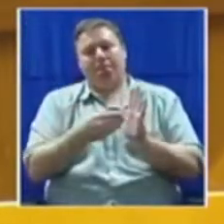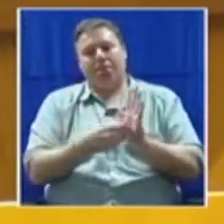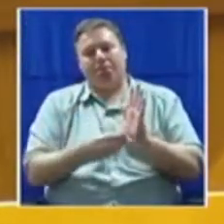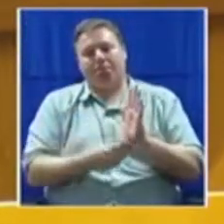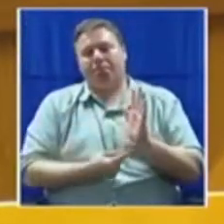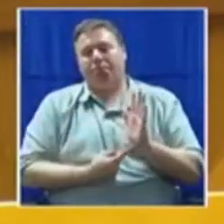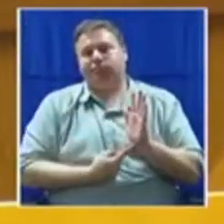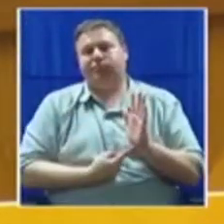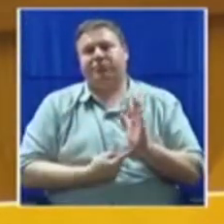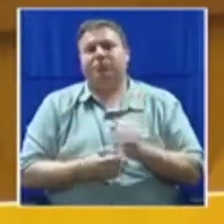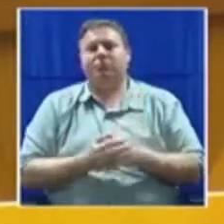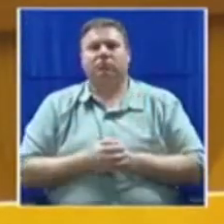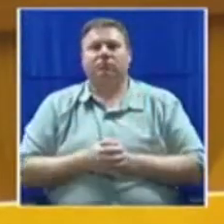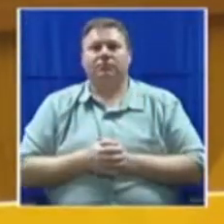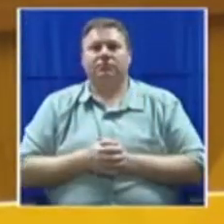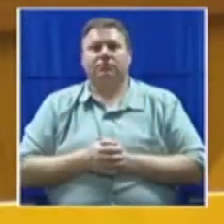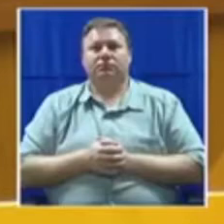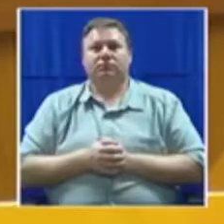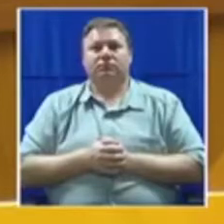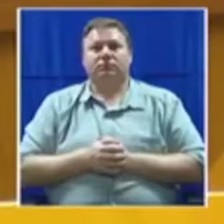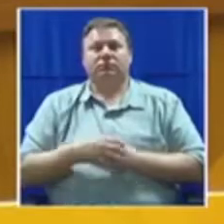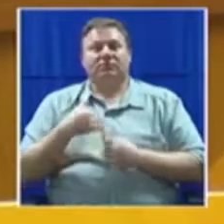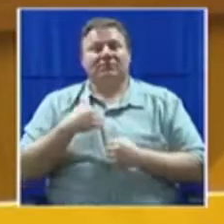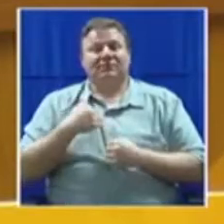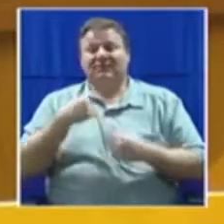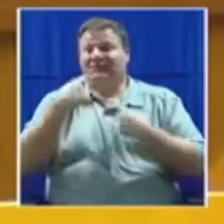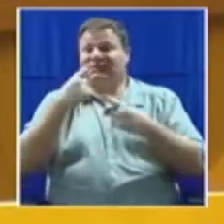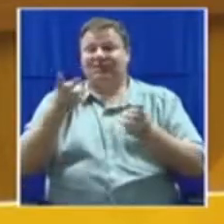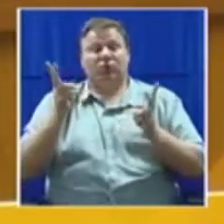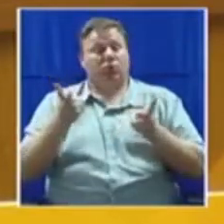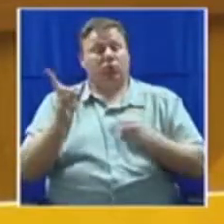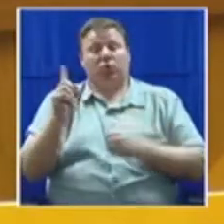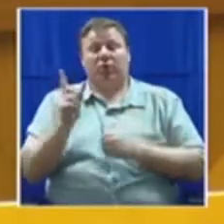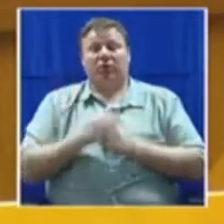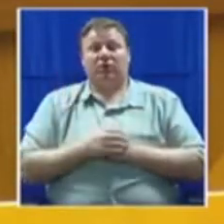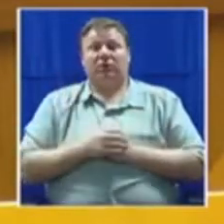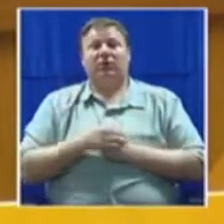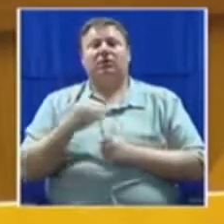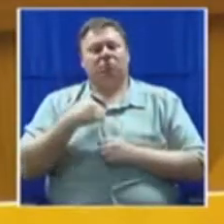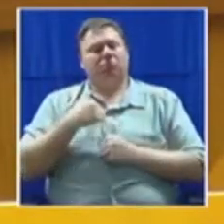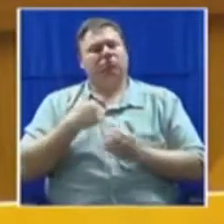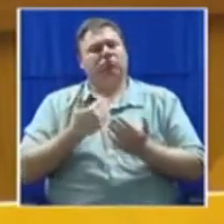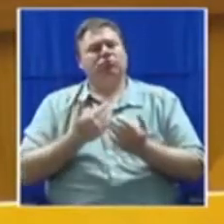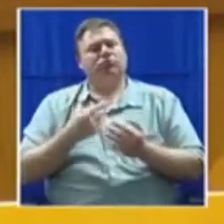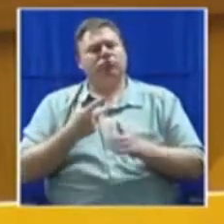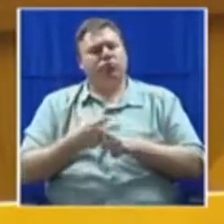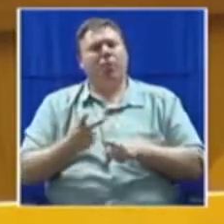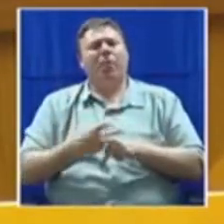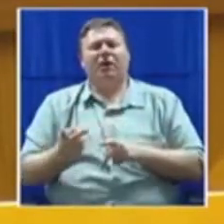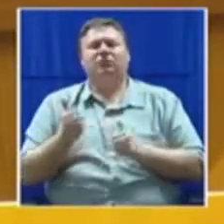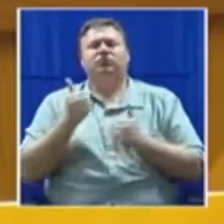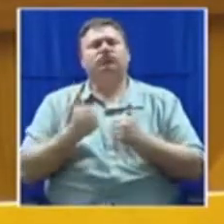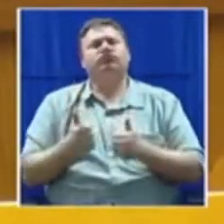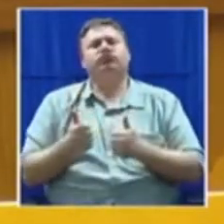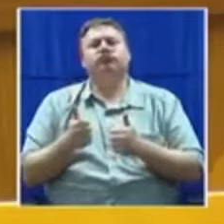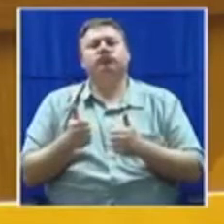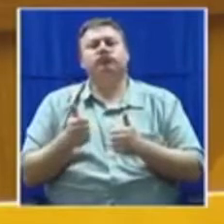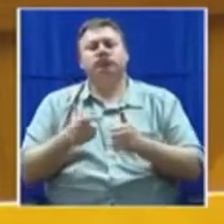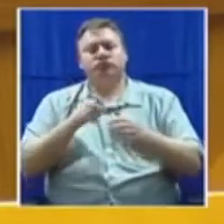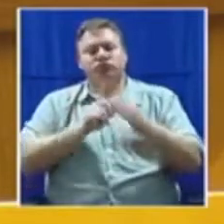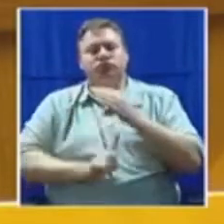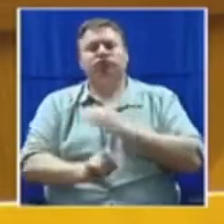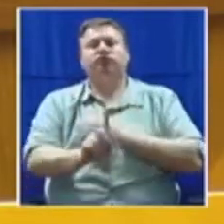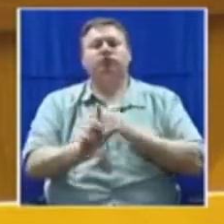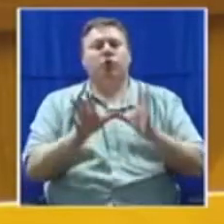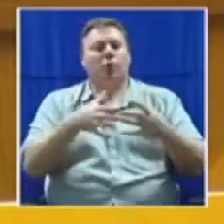or another. I have also said that I would be willing and prepared to appear before the